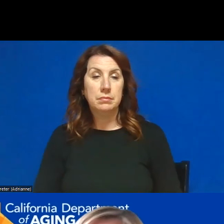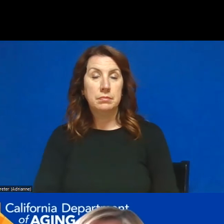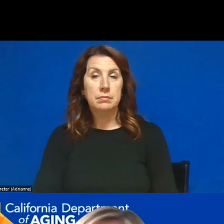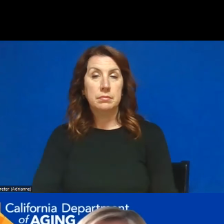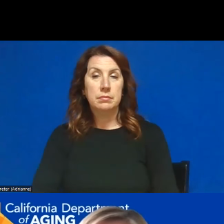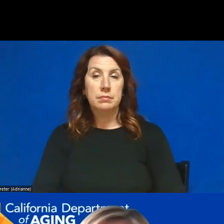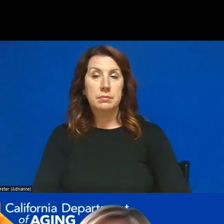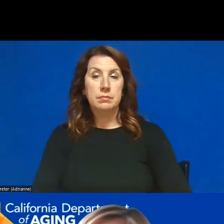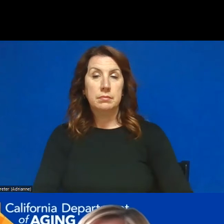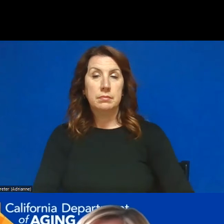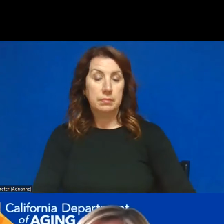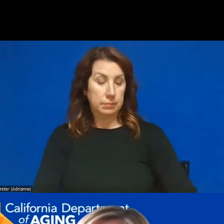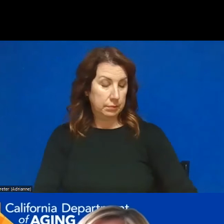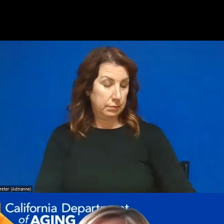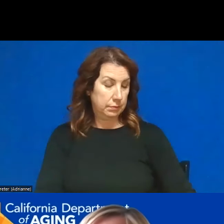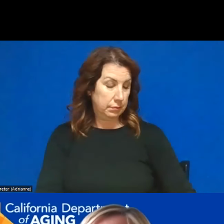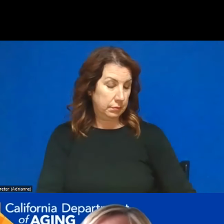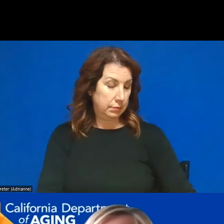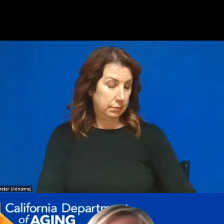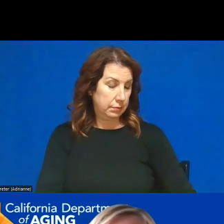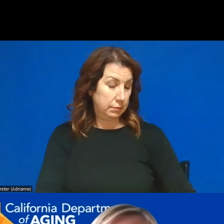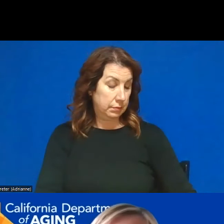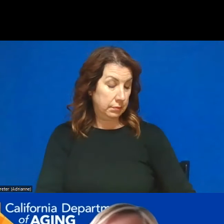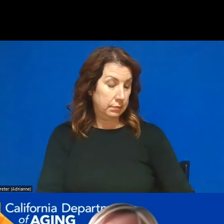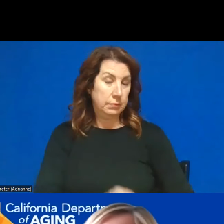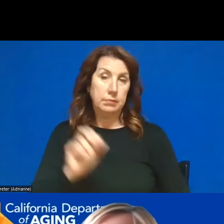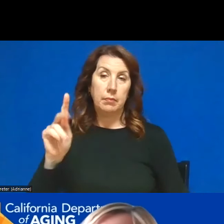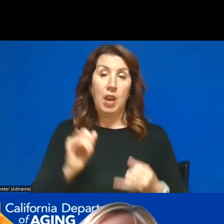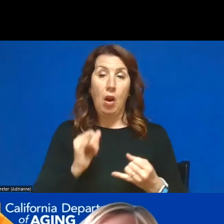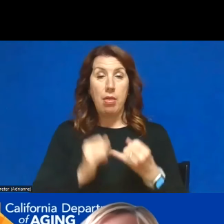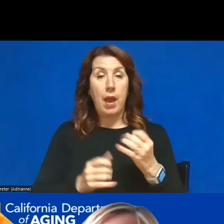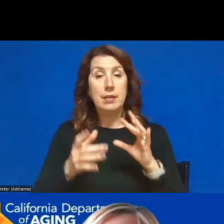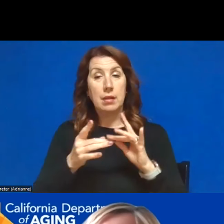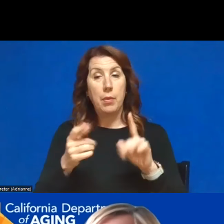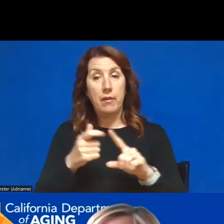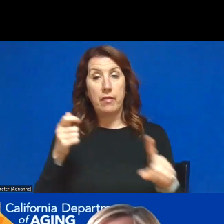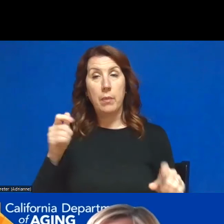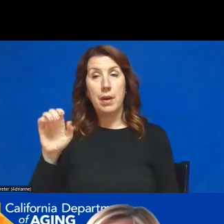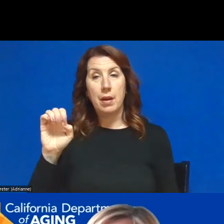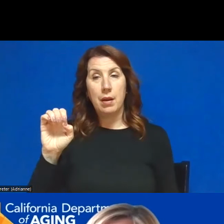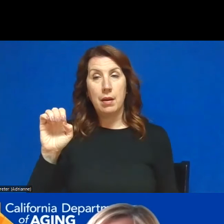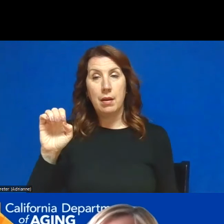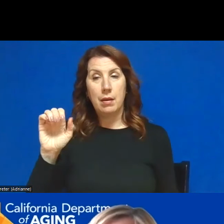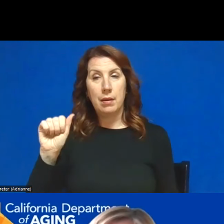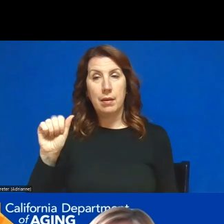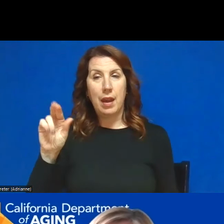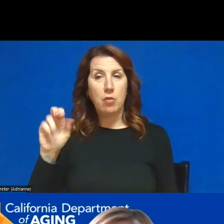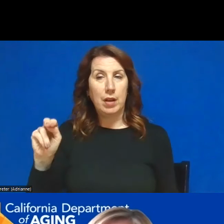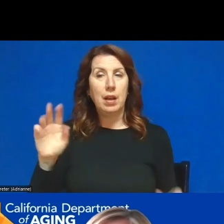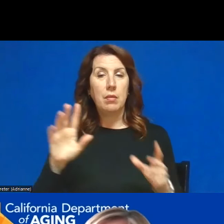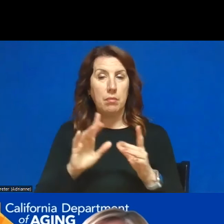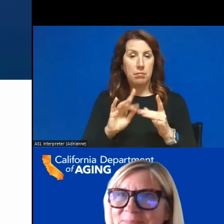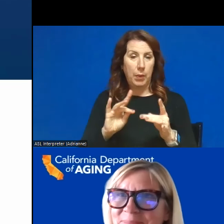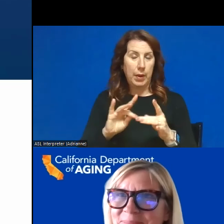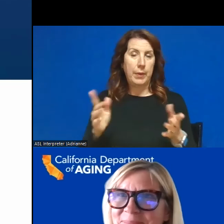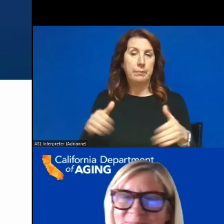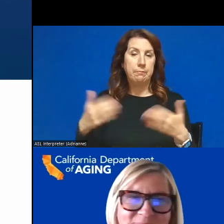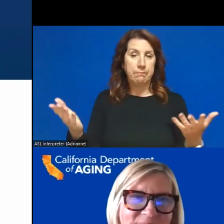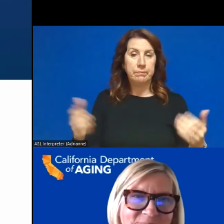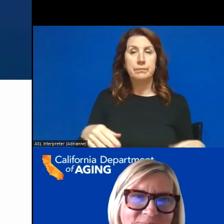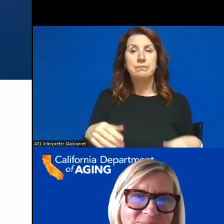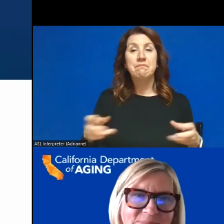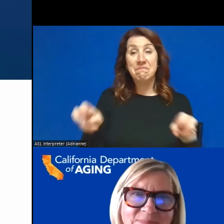All right, our last comment will be from Erin, and then we will go to public comment. Thank